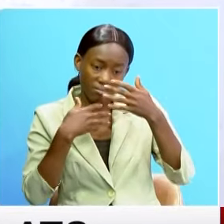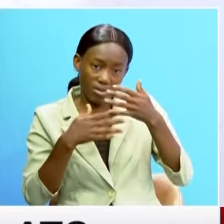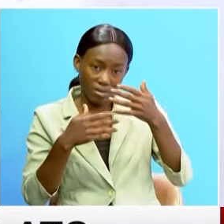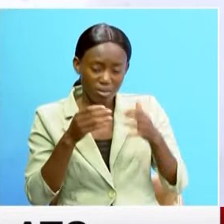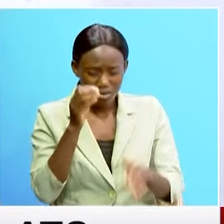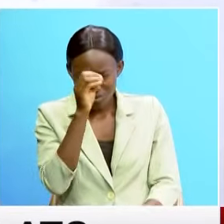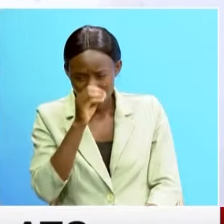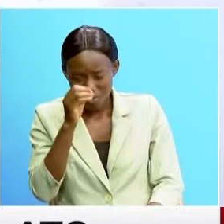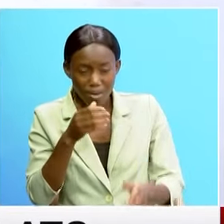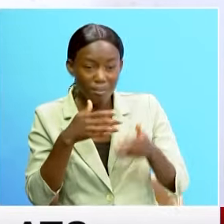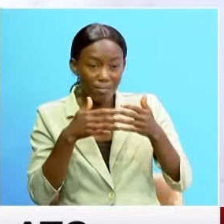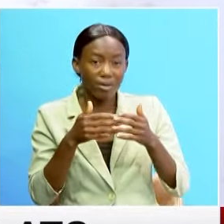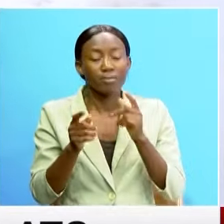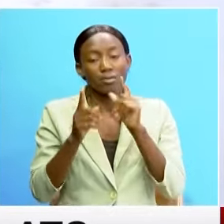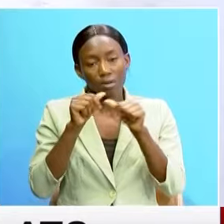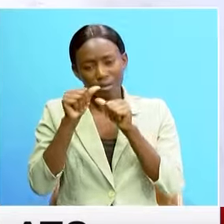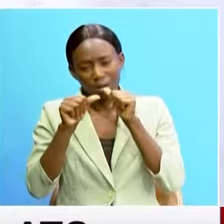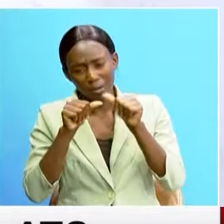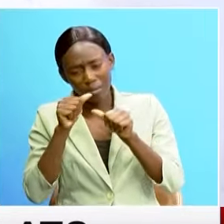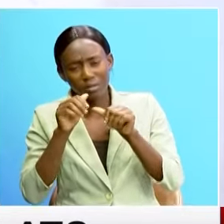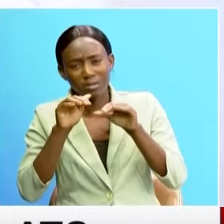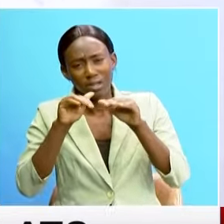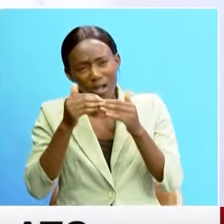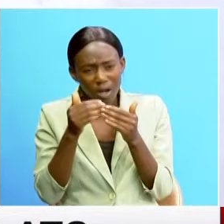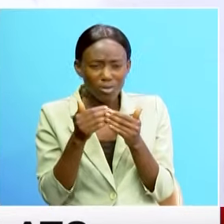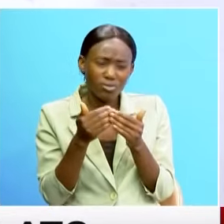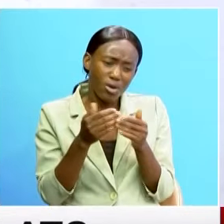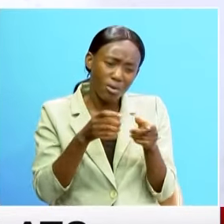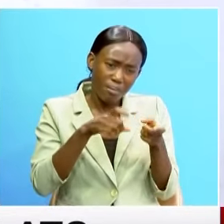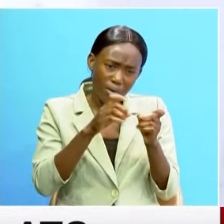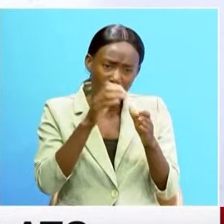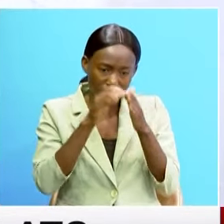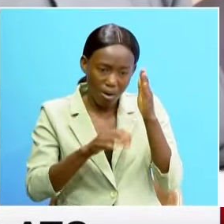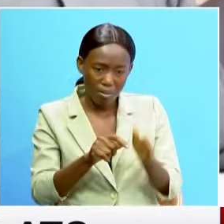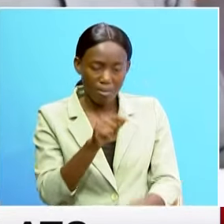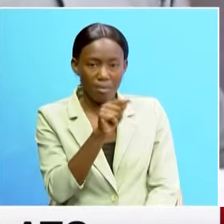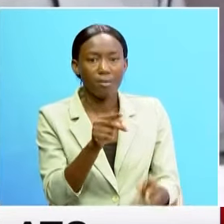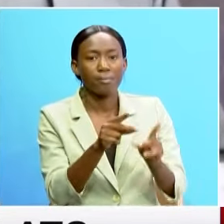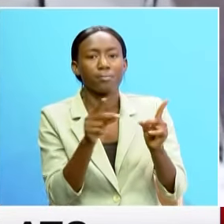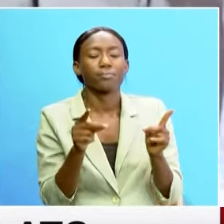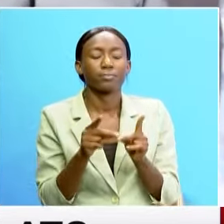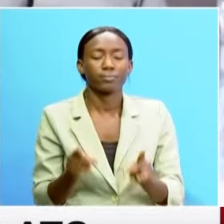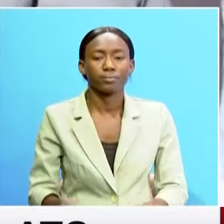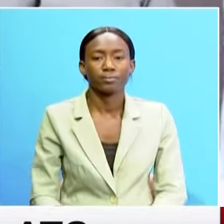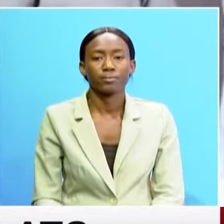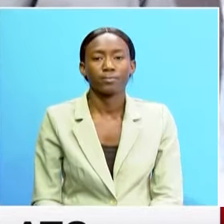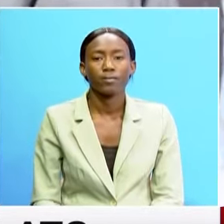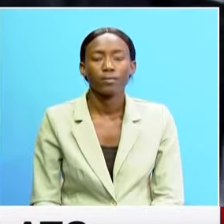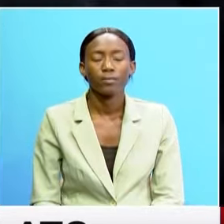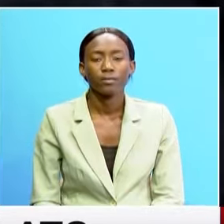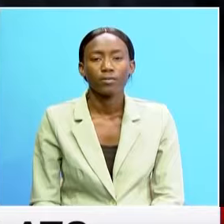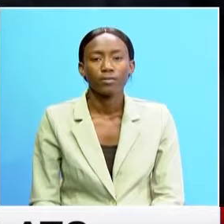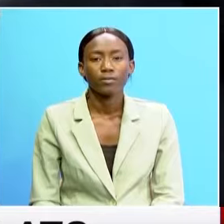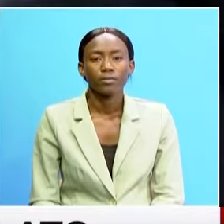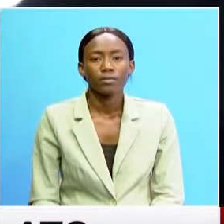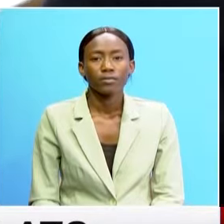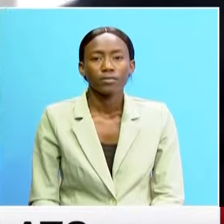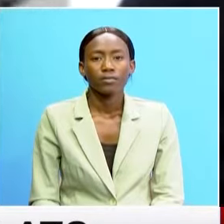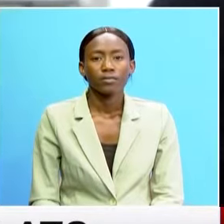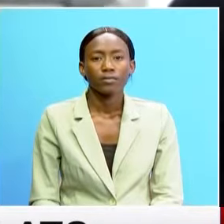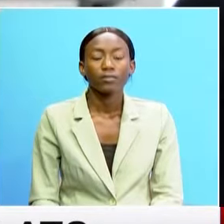the key findings or the key nature-based solutions that are within that catchment area. Zambia Red Cross Society has contracted